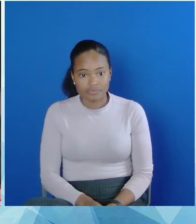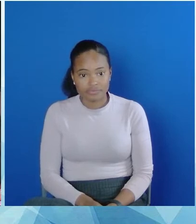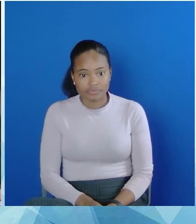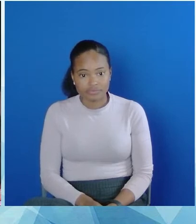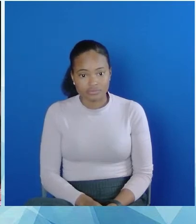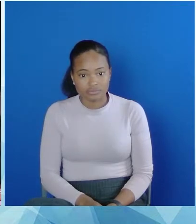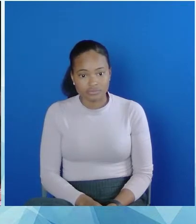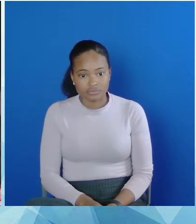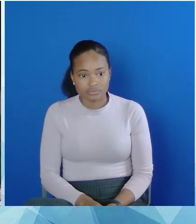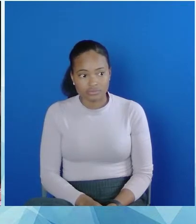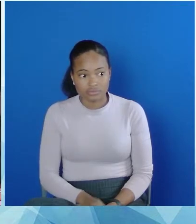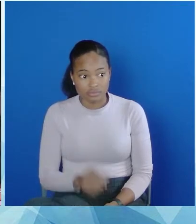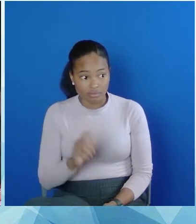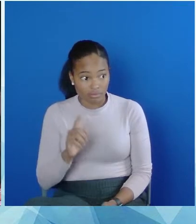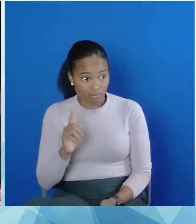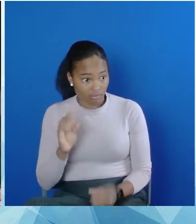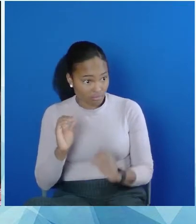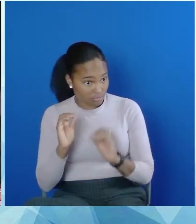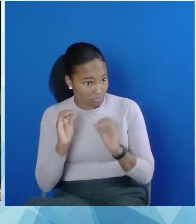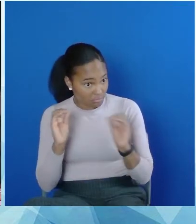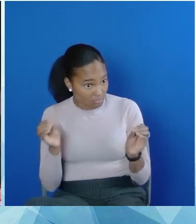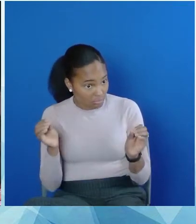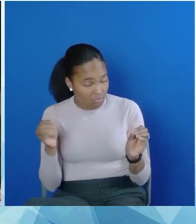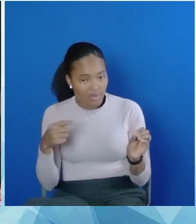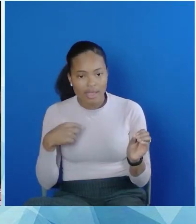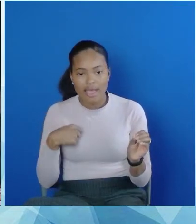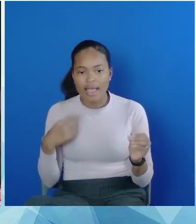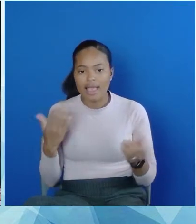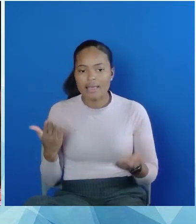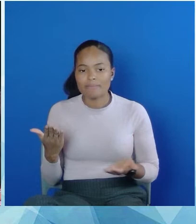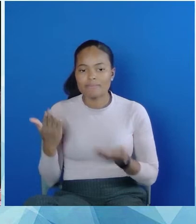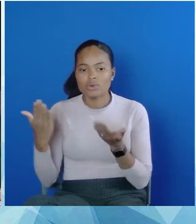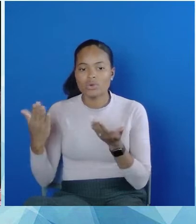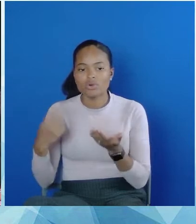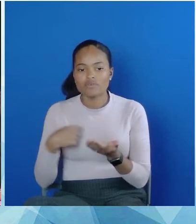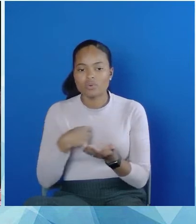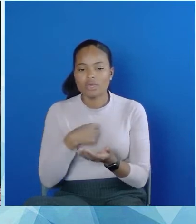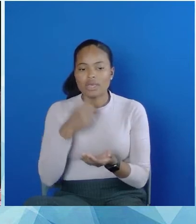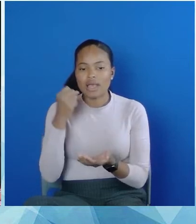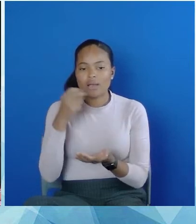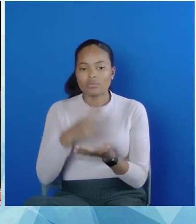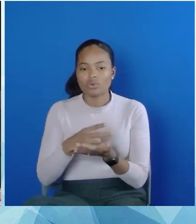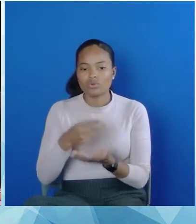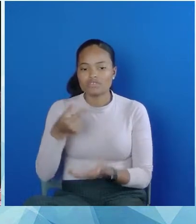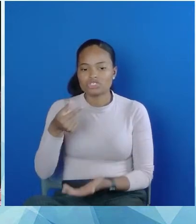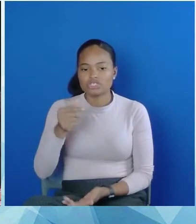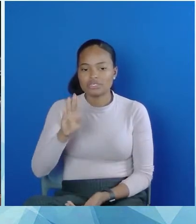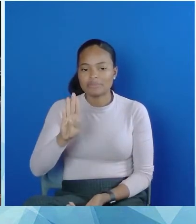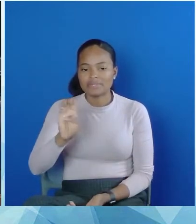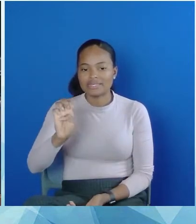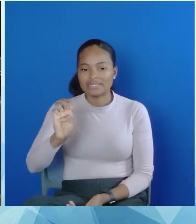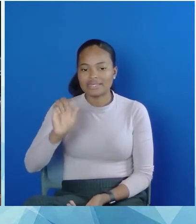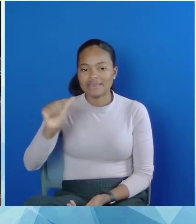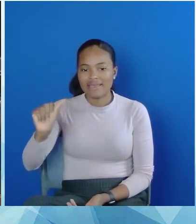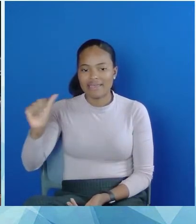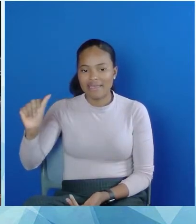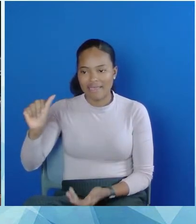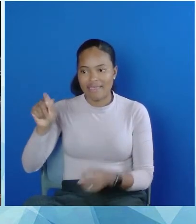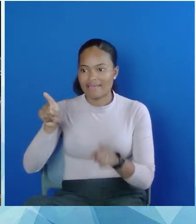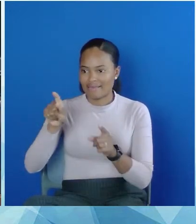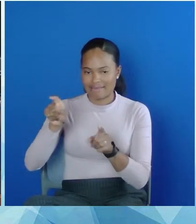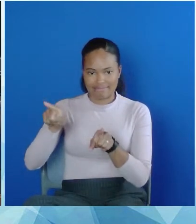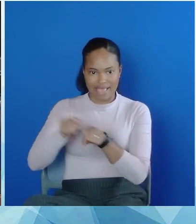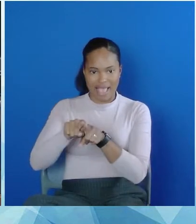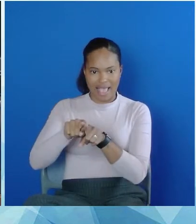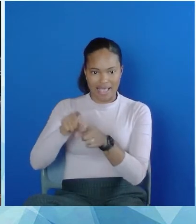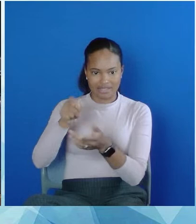Okay. Hearing none, I move that we approve GBEAA as currently written.